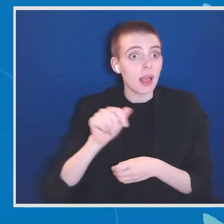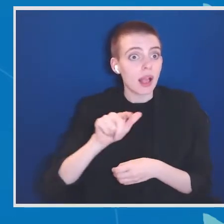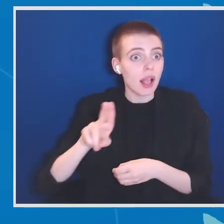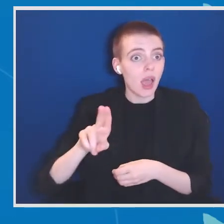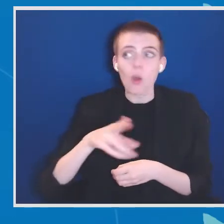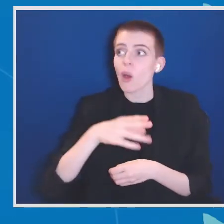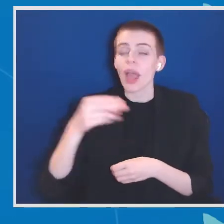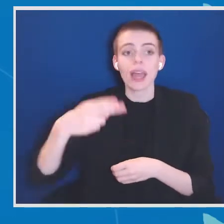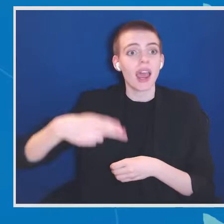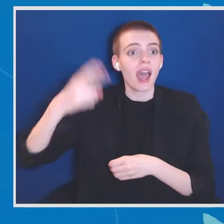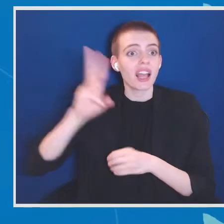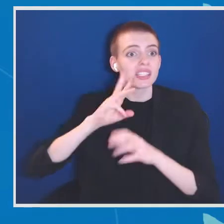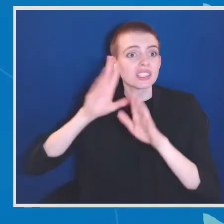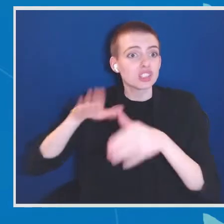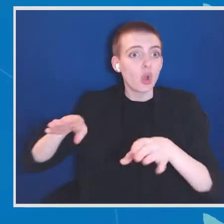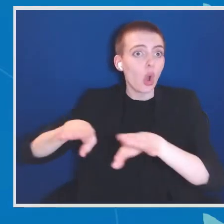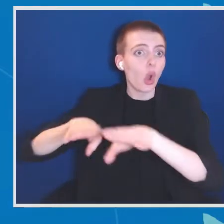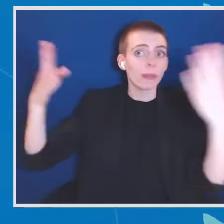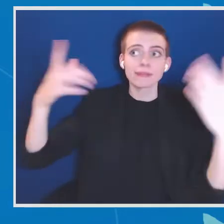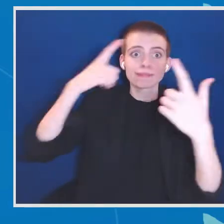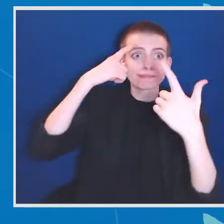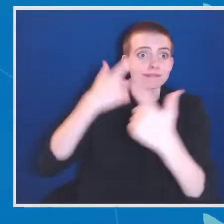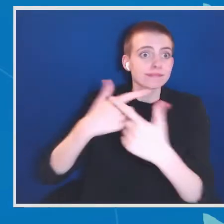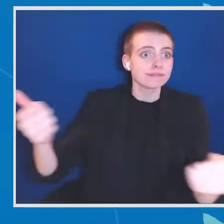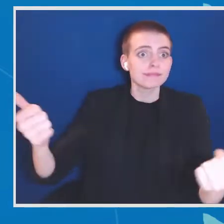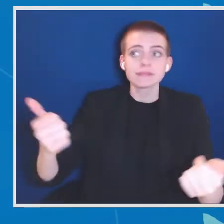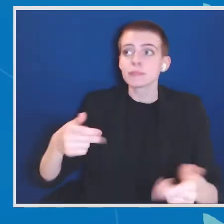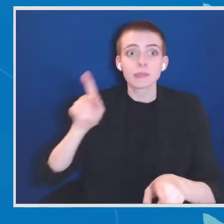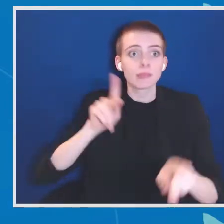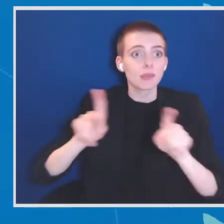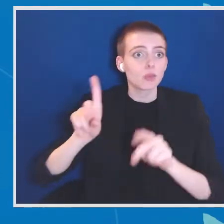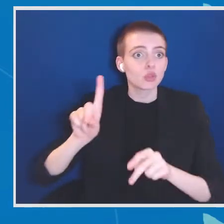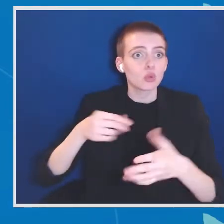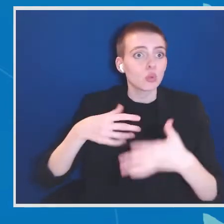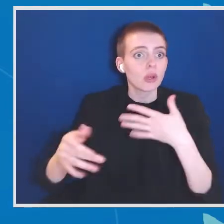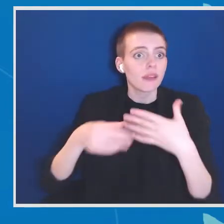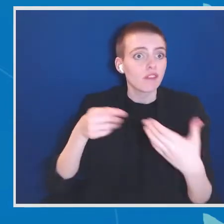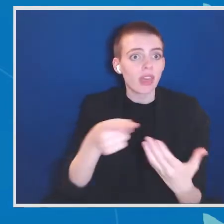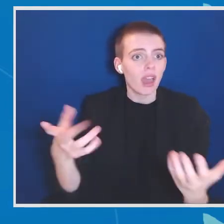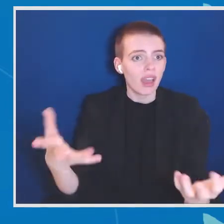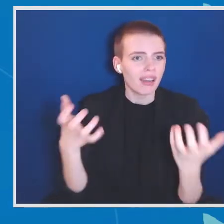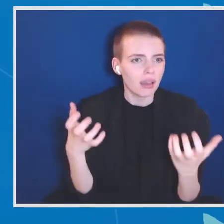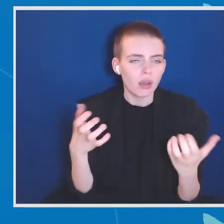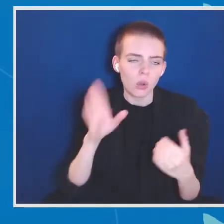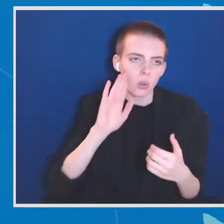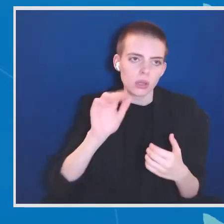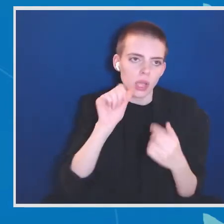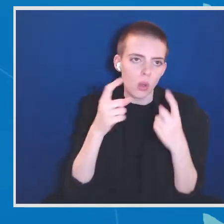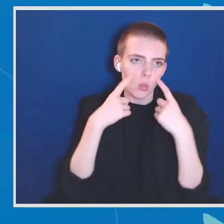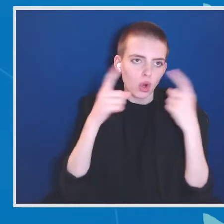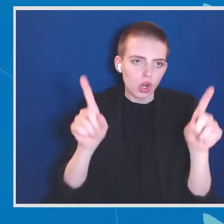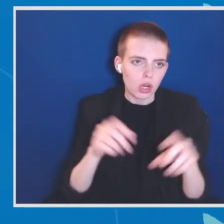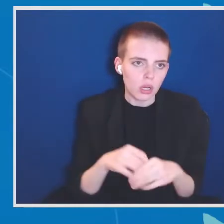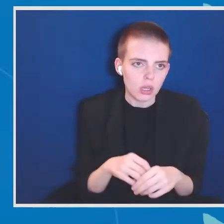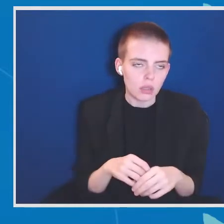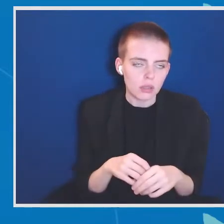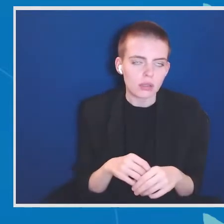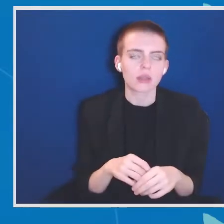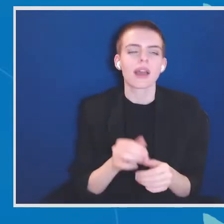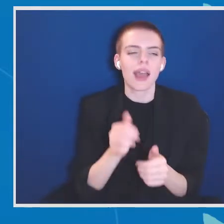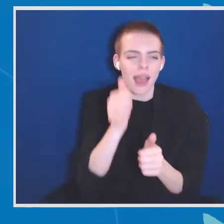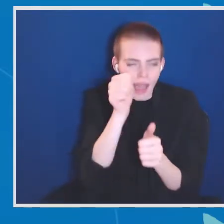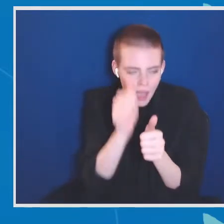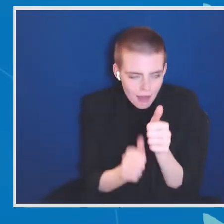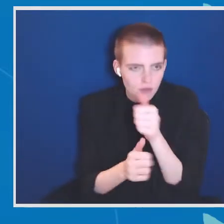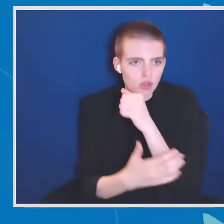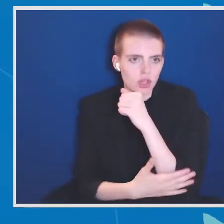and everybody else is whatever they want, it's not going to work. Everybody, every country, and